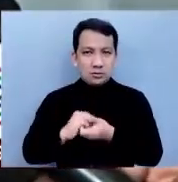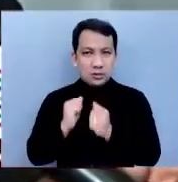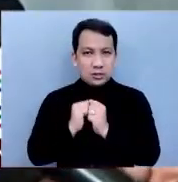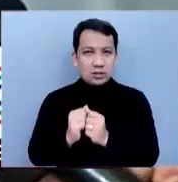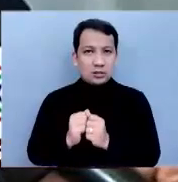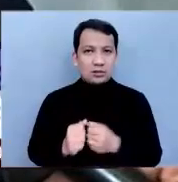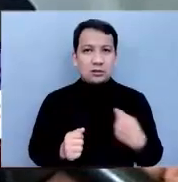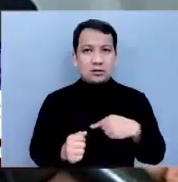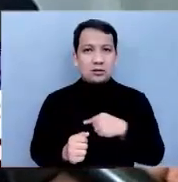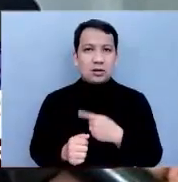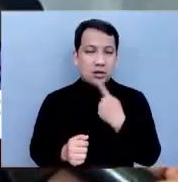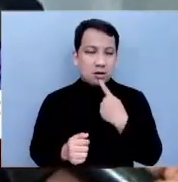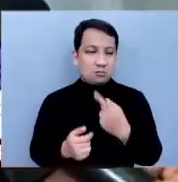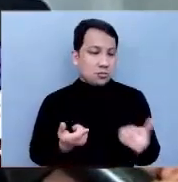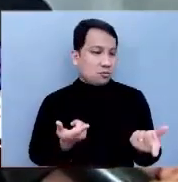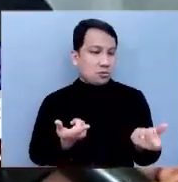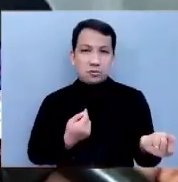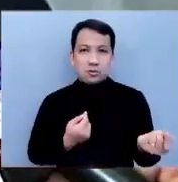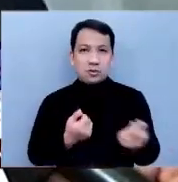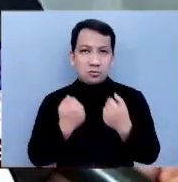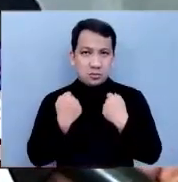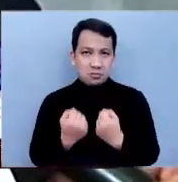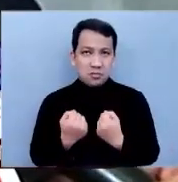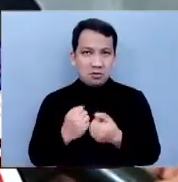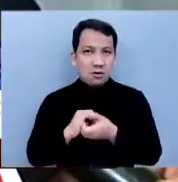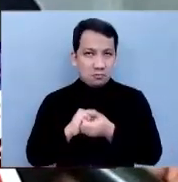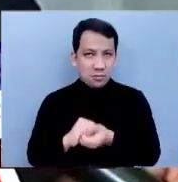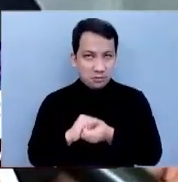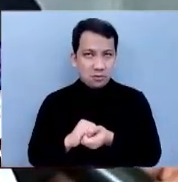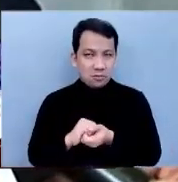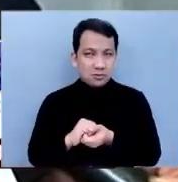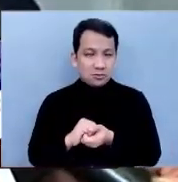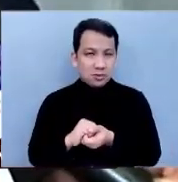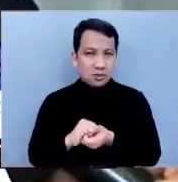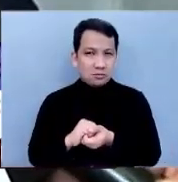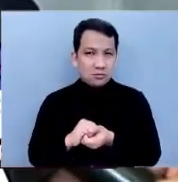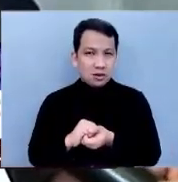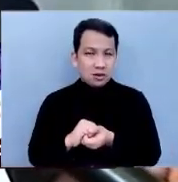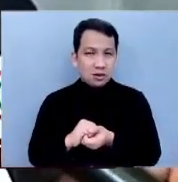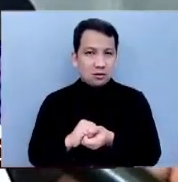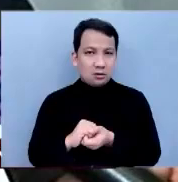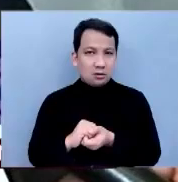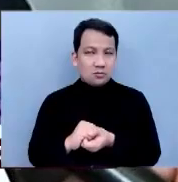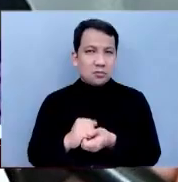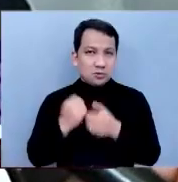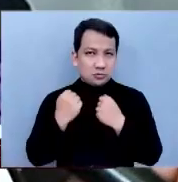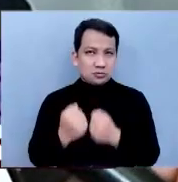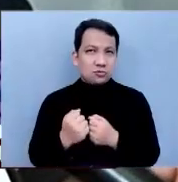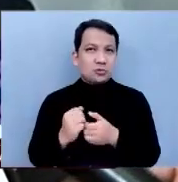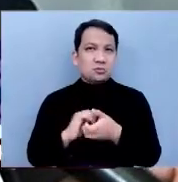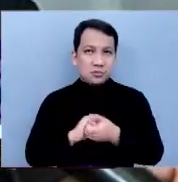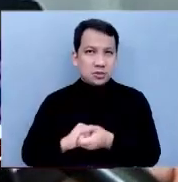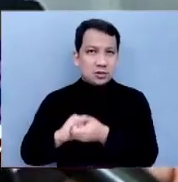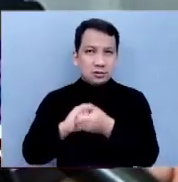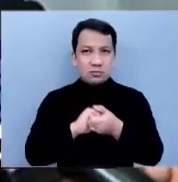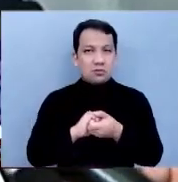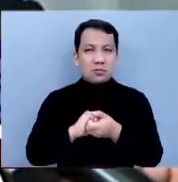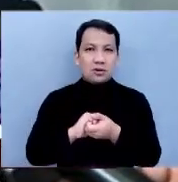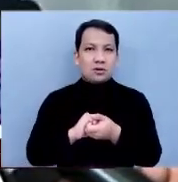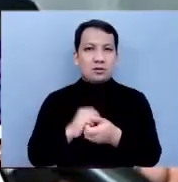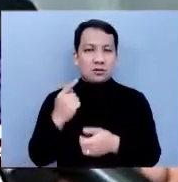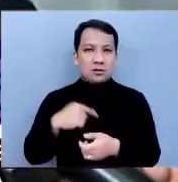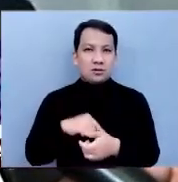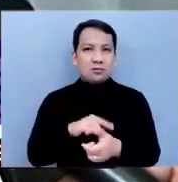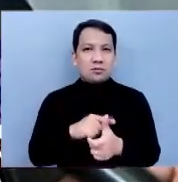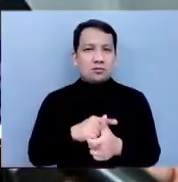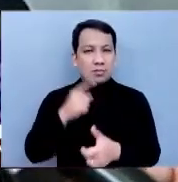do intend to strengthen it. And like they say, stronger together, mm-hmm. You know, and it is our firm belief